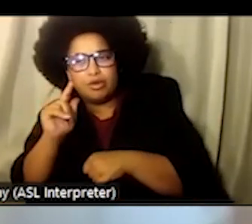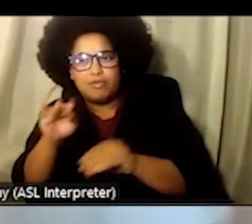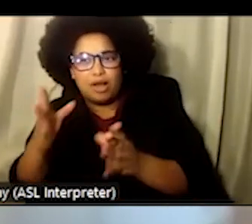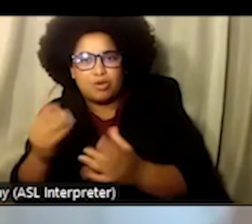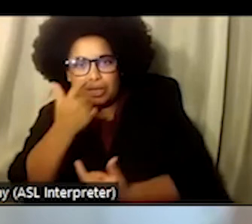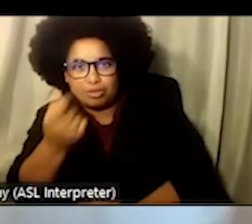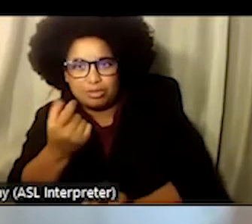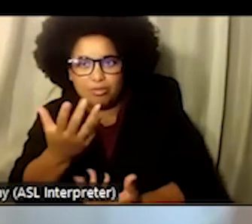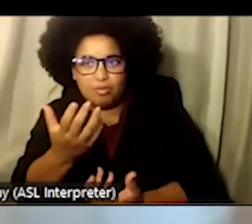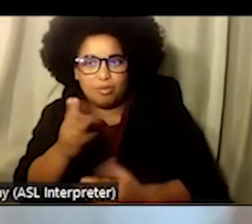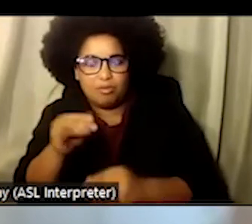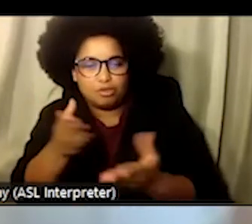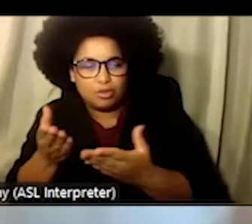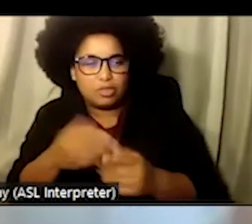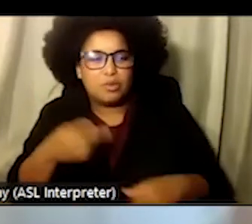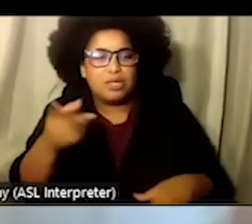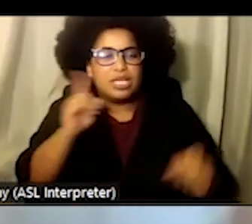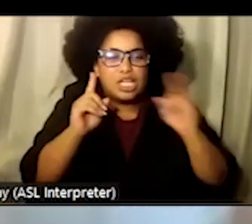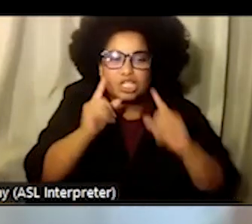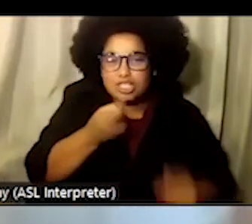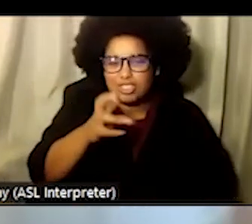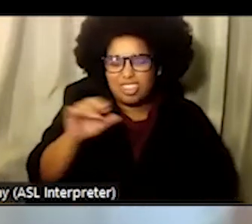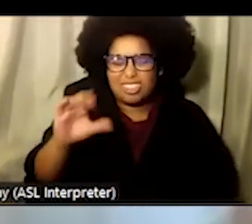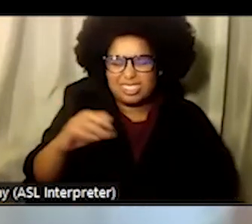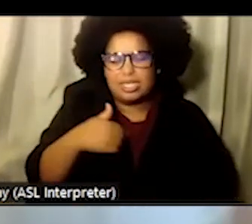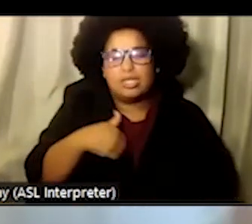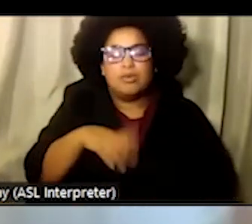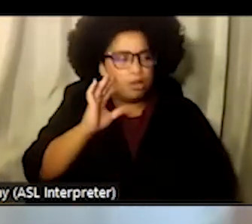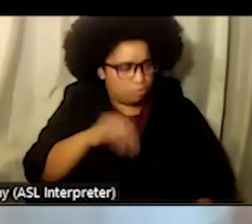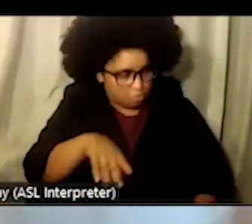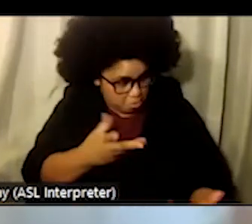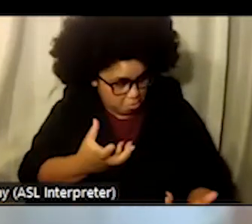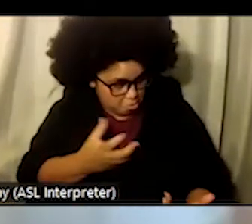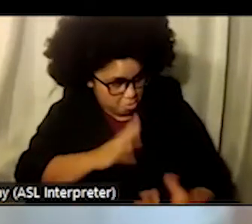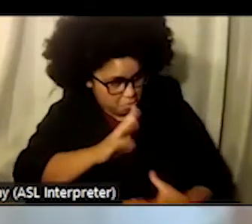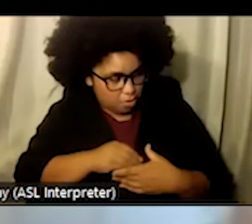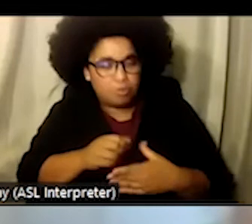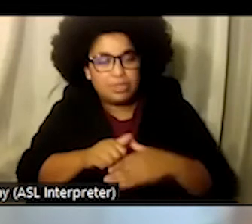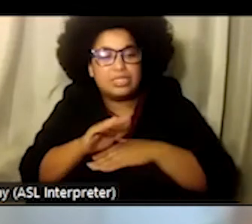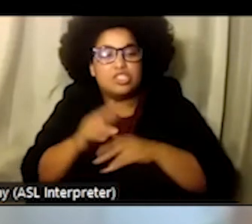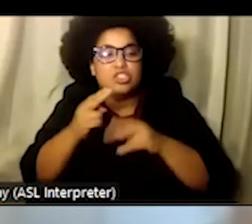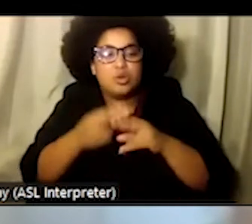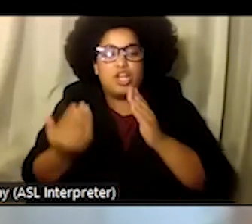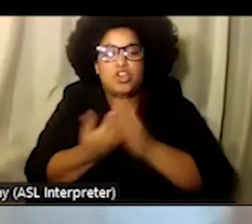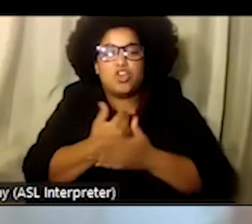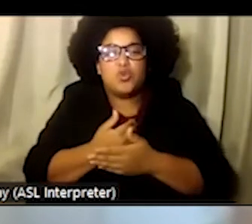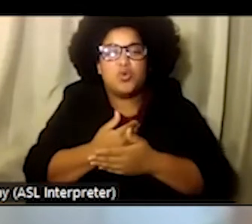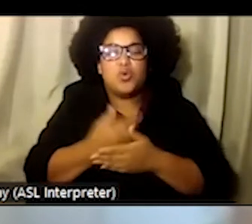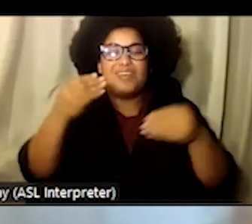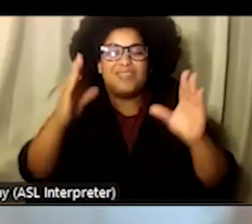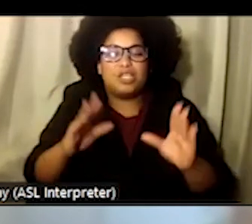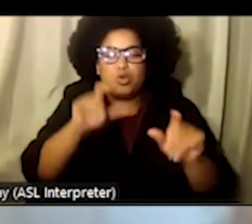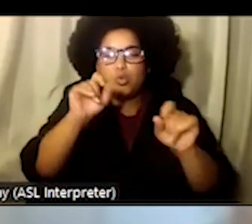at GGRC, when we hear that you're interested in providing a service, we'll send you a new vendor questionnaire. And